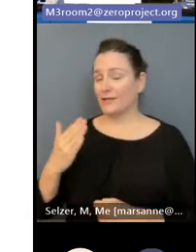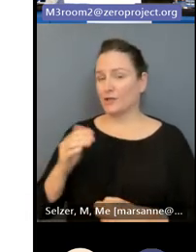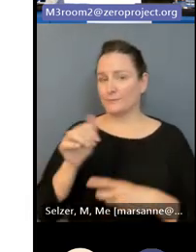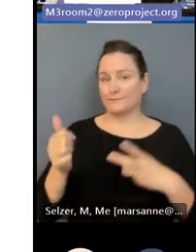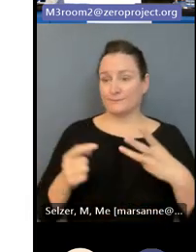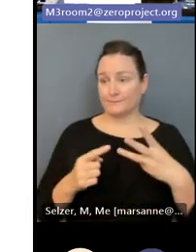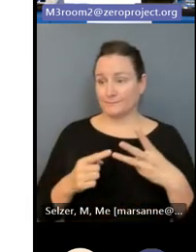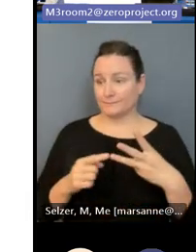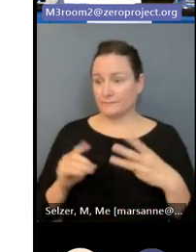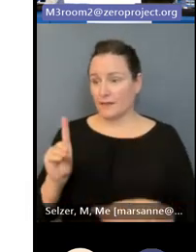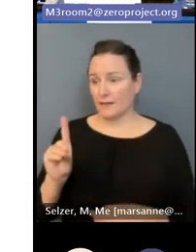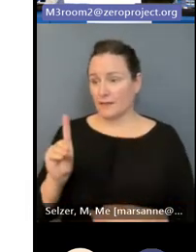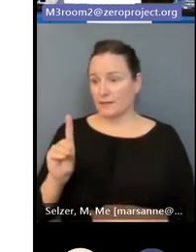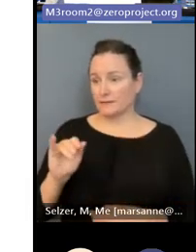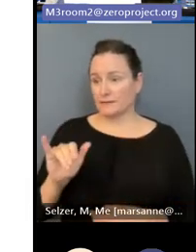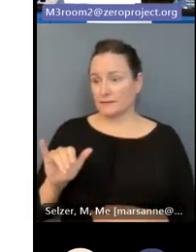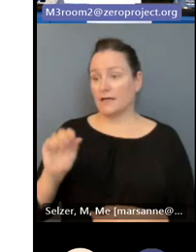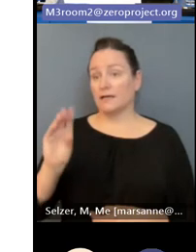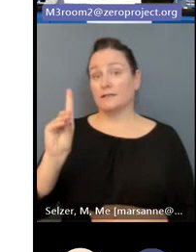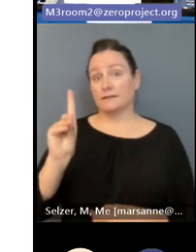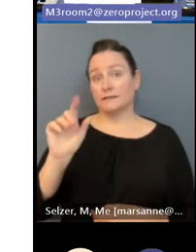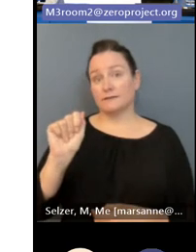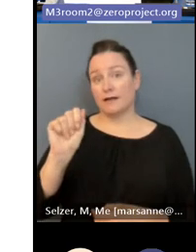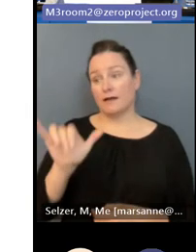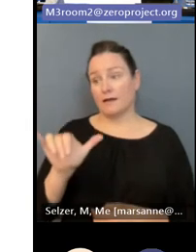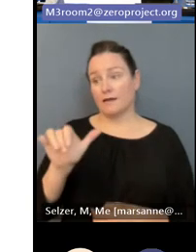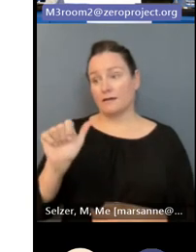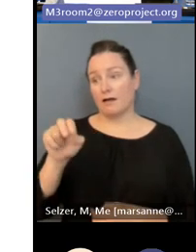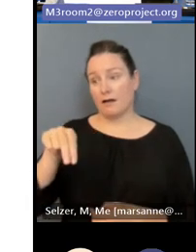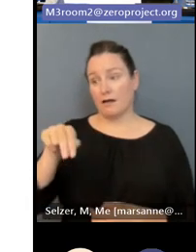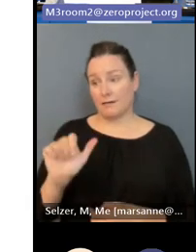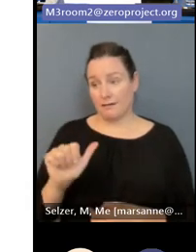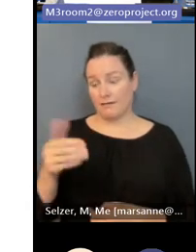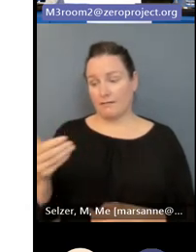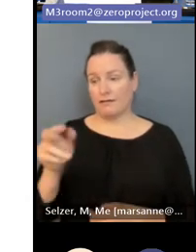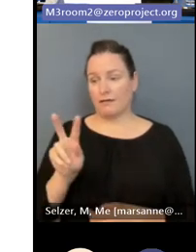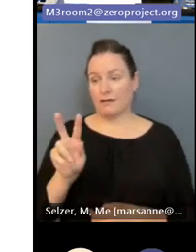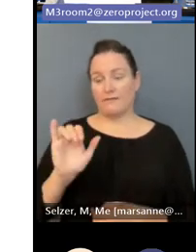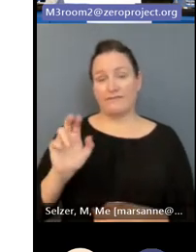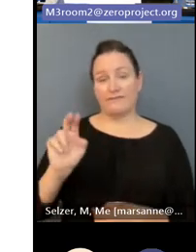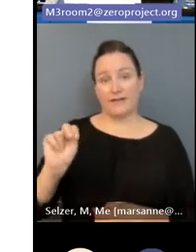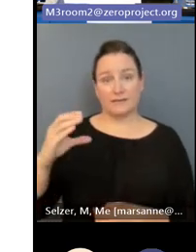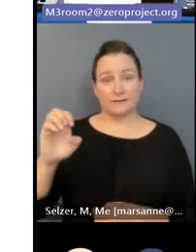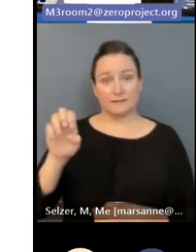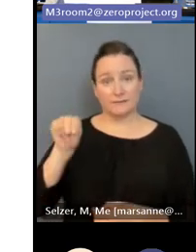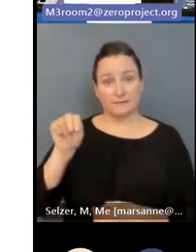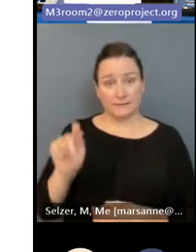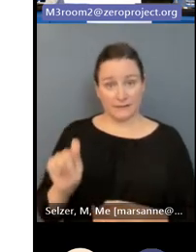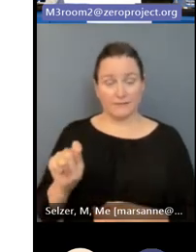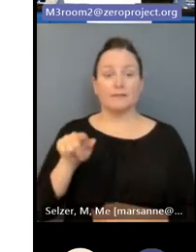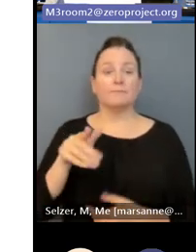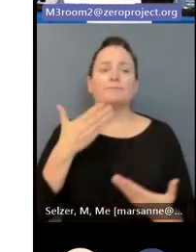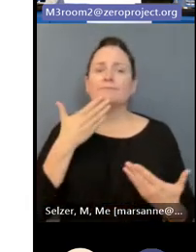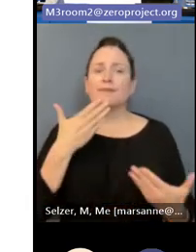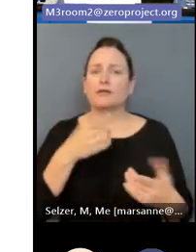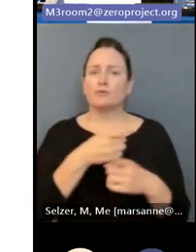Dayana VINCENT online. So also a warm welcome to all persons that are watching us online this session